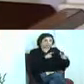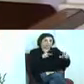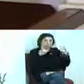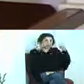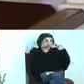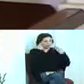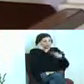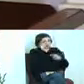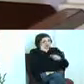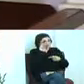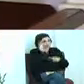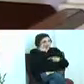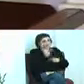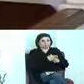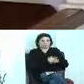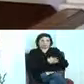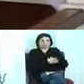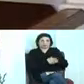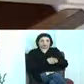for $3.